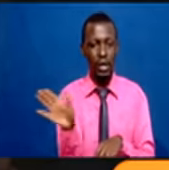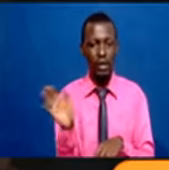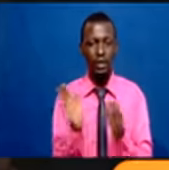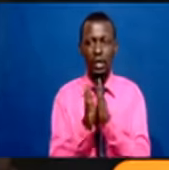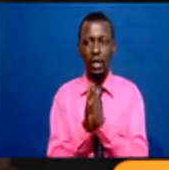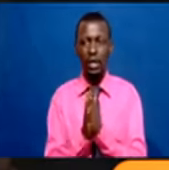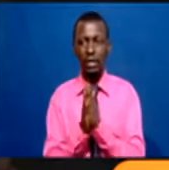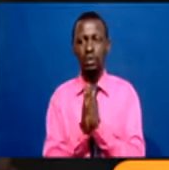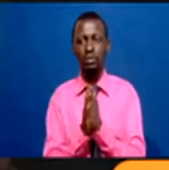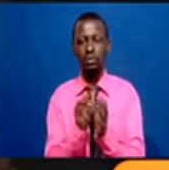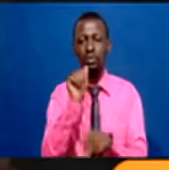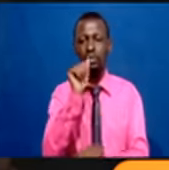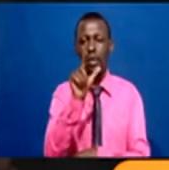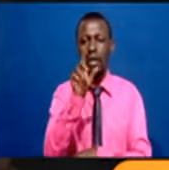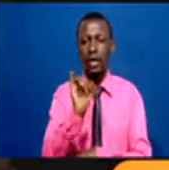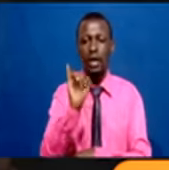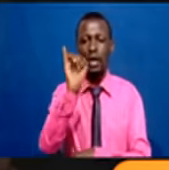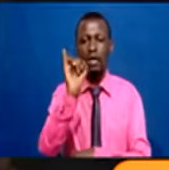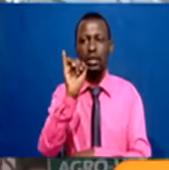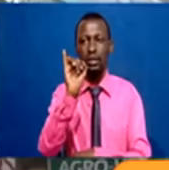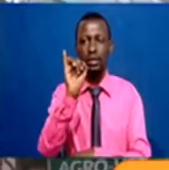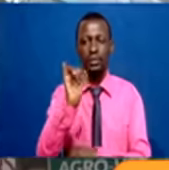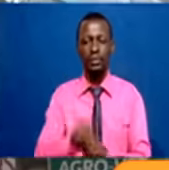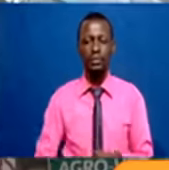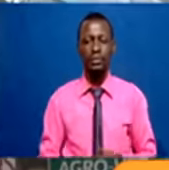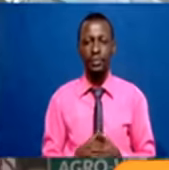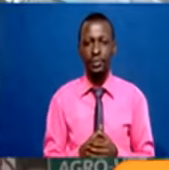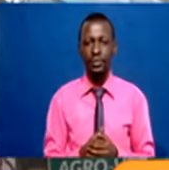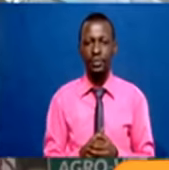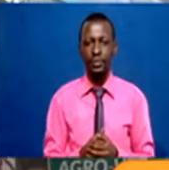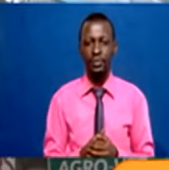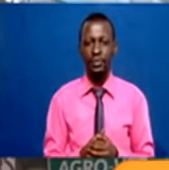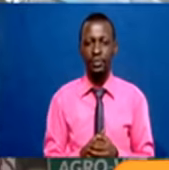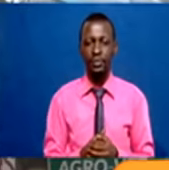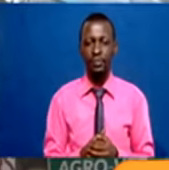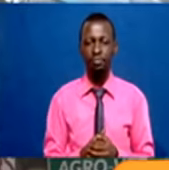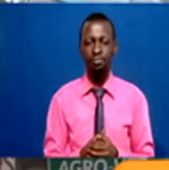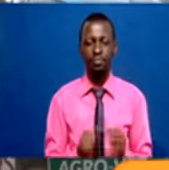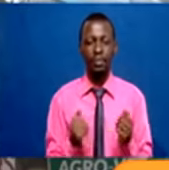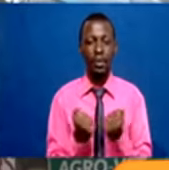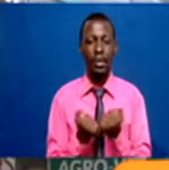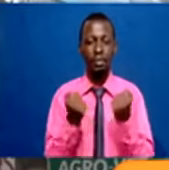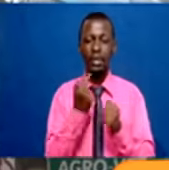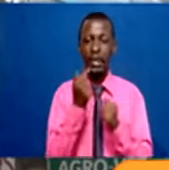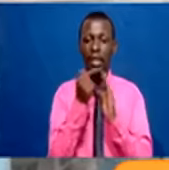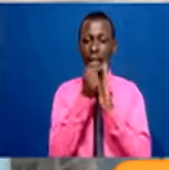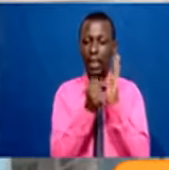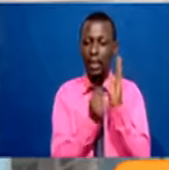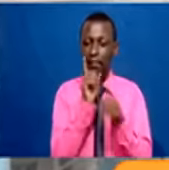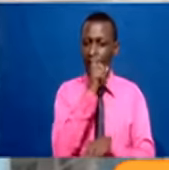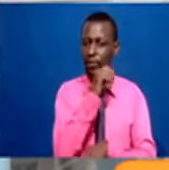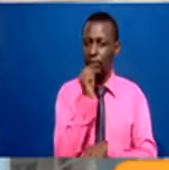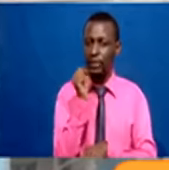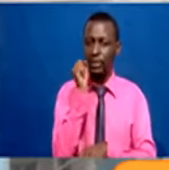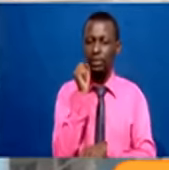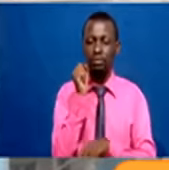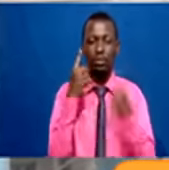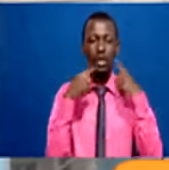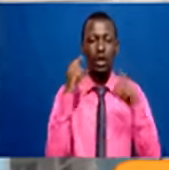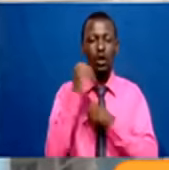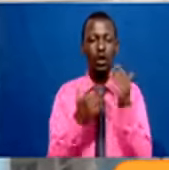Ali Hilol and Haider. As a result of the sanctions, it has been declared that all